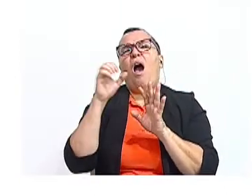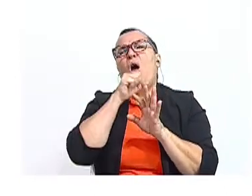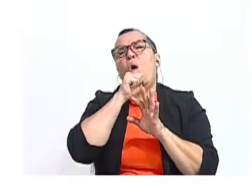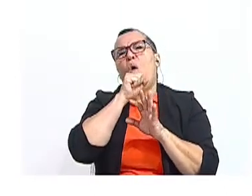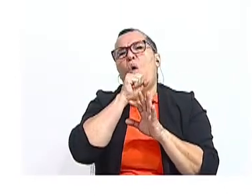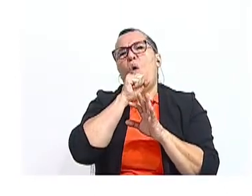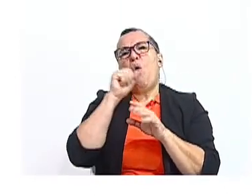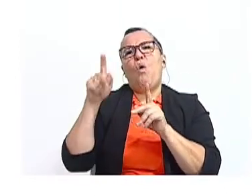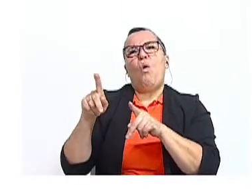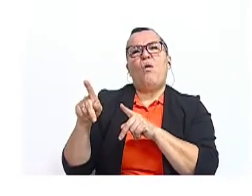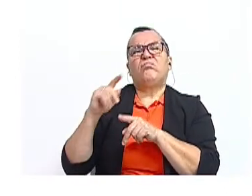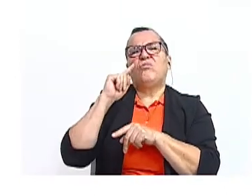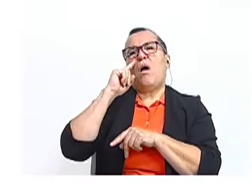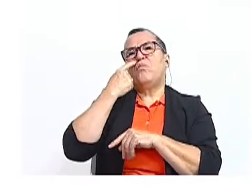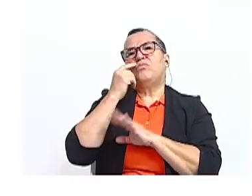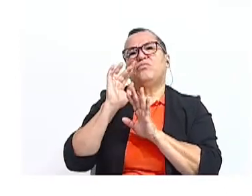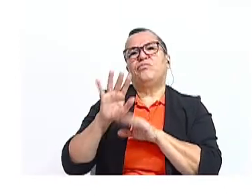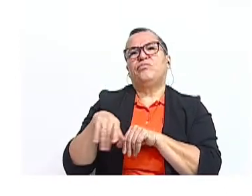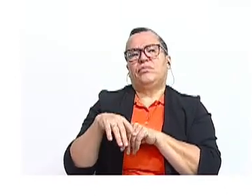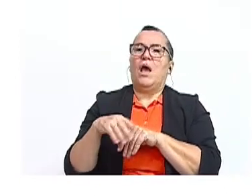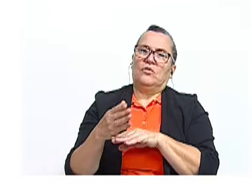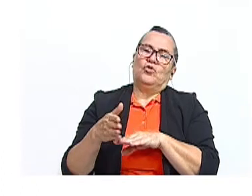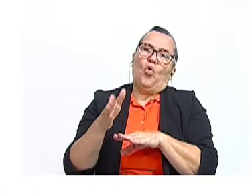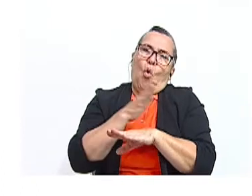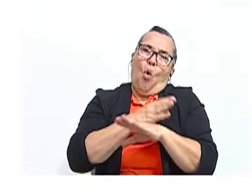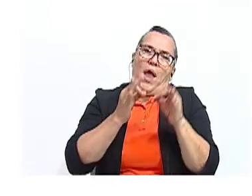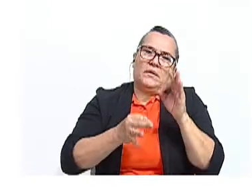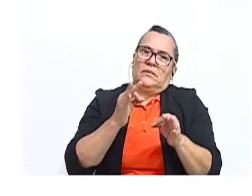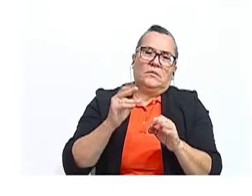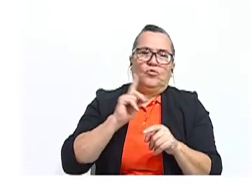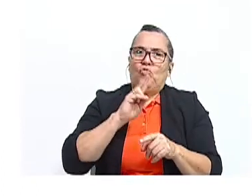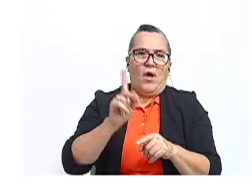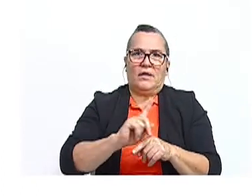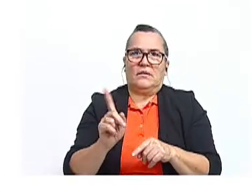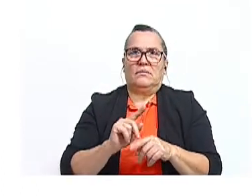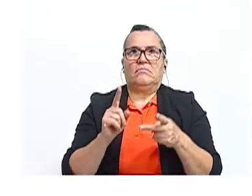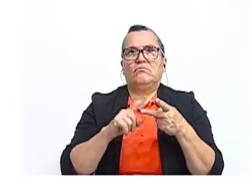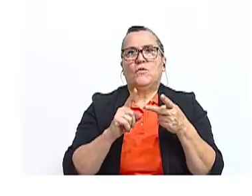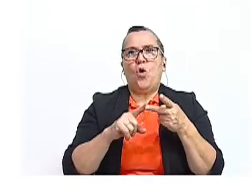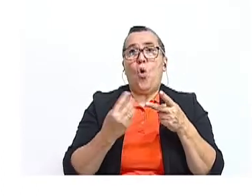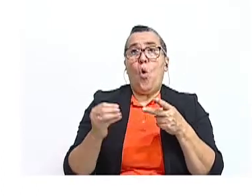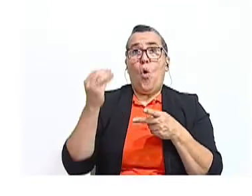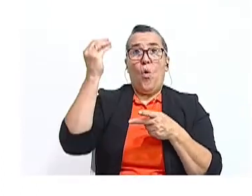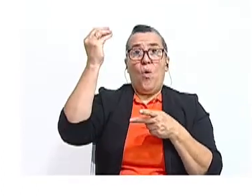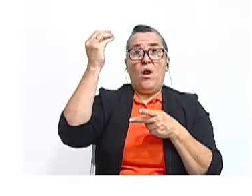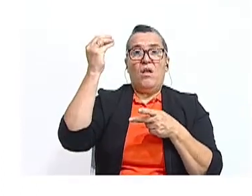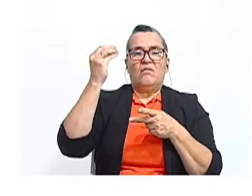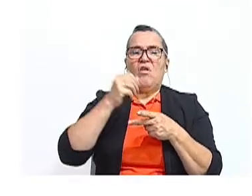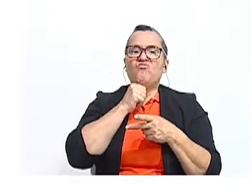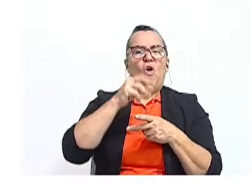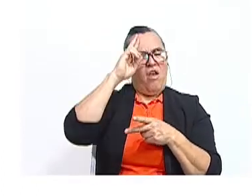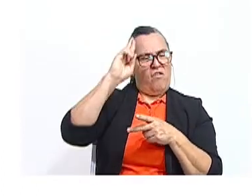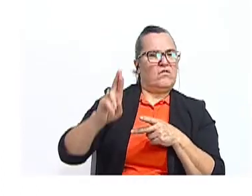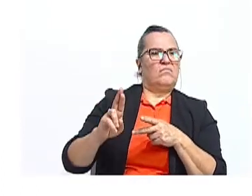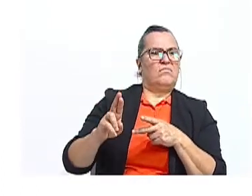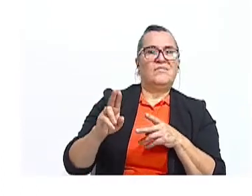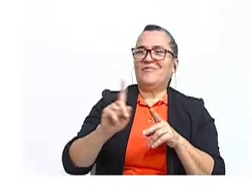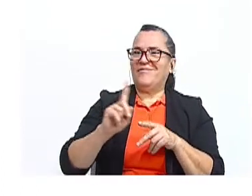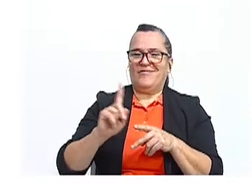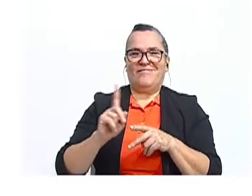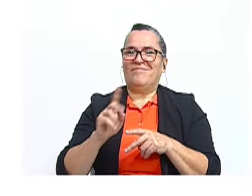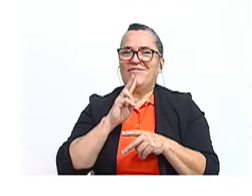all people are boring. This is a stereotype because this is not true. Or young people are disrespectful. This is